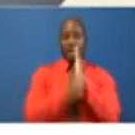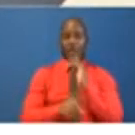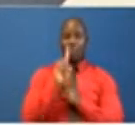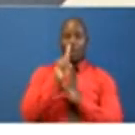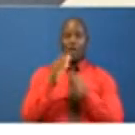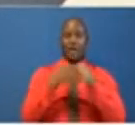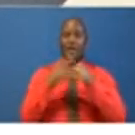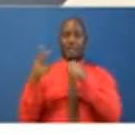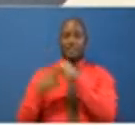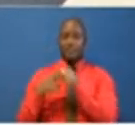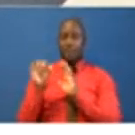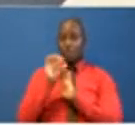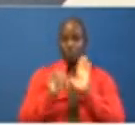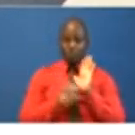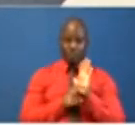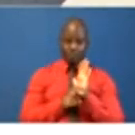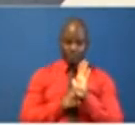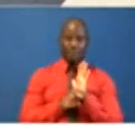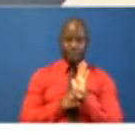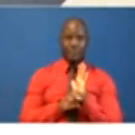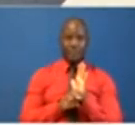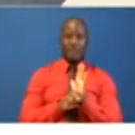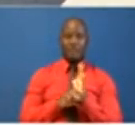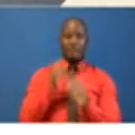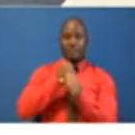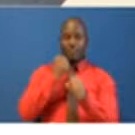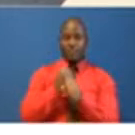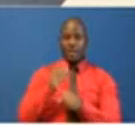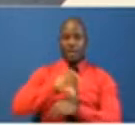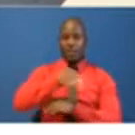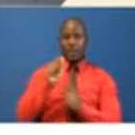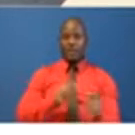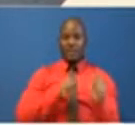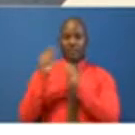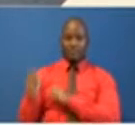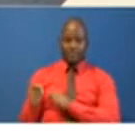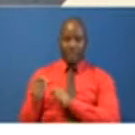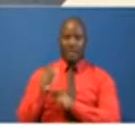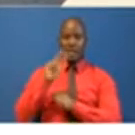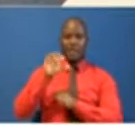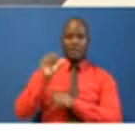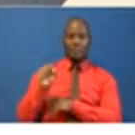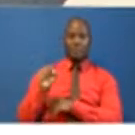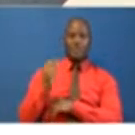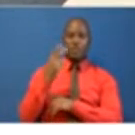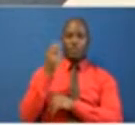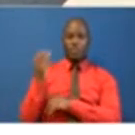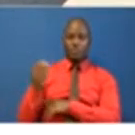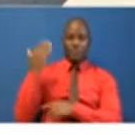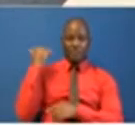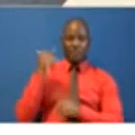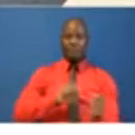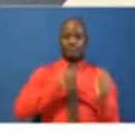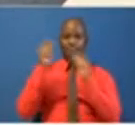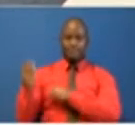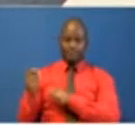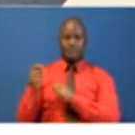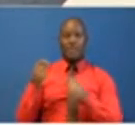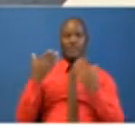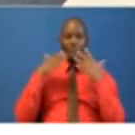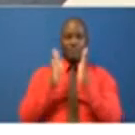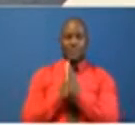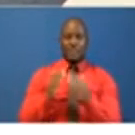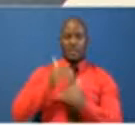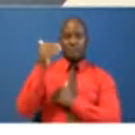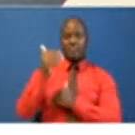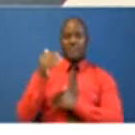187 of the constitution with a transfer of functions from the county government to the nms back in 2020 a transfer that should be expiring within